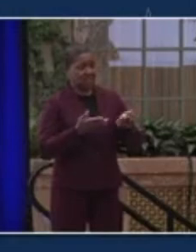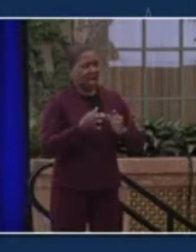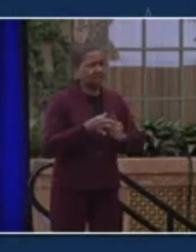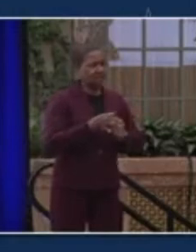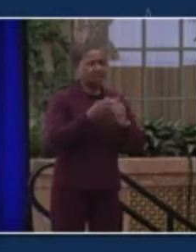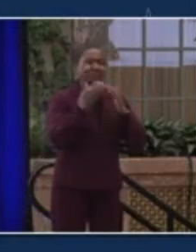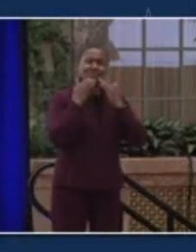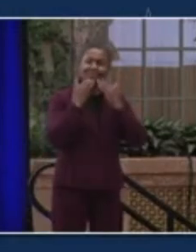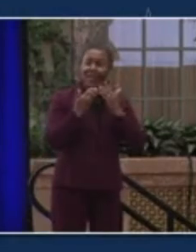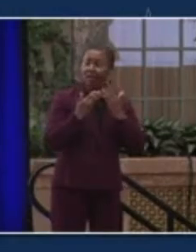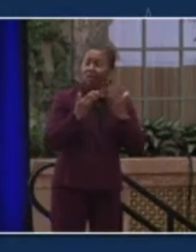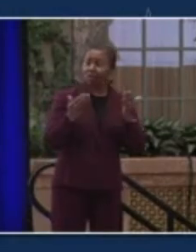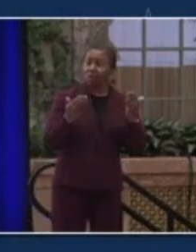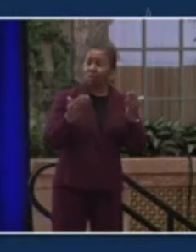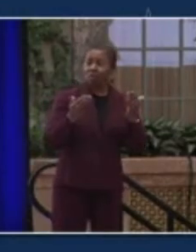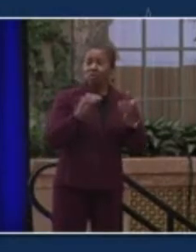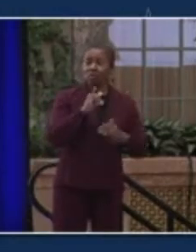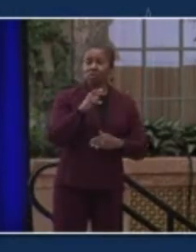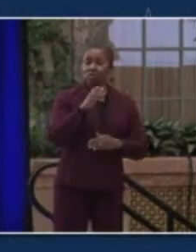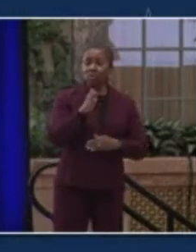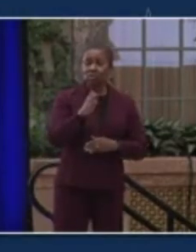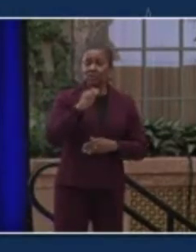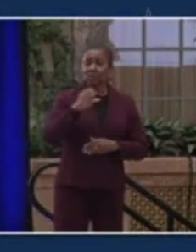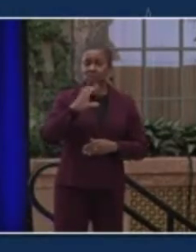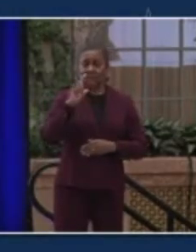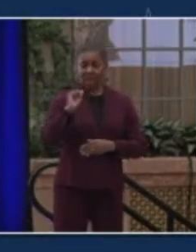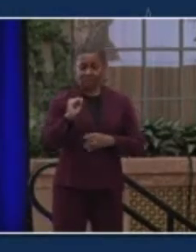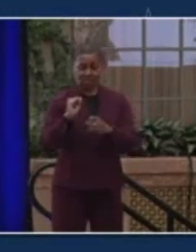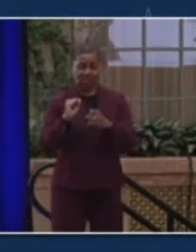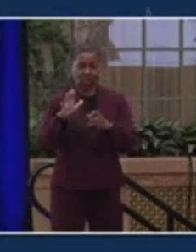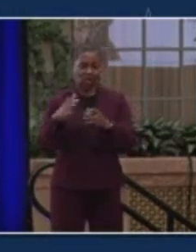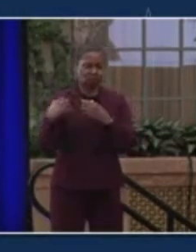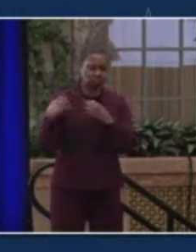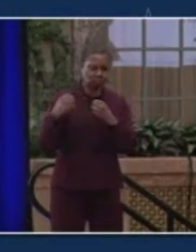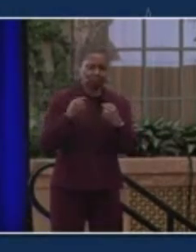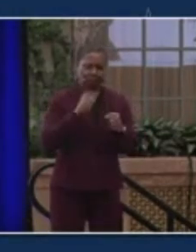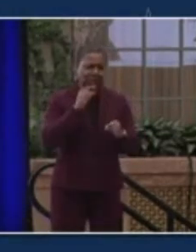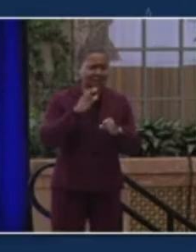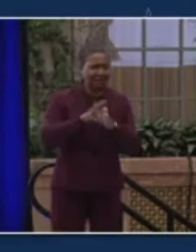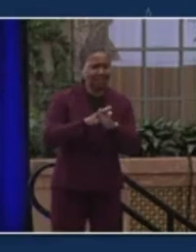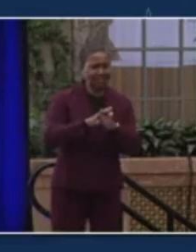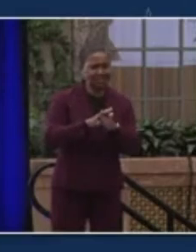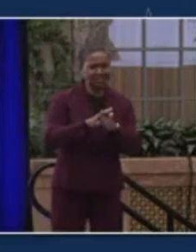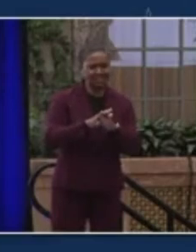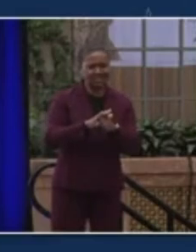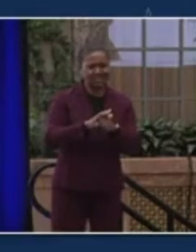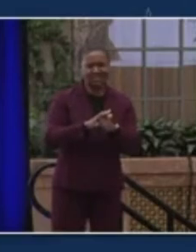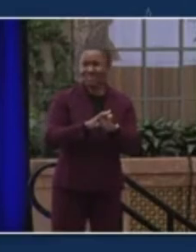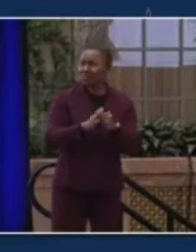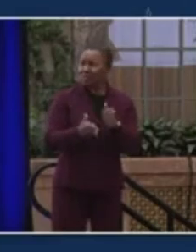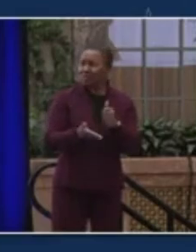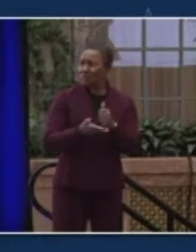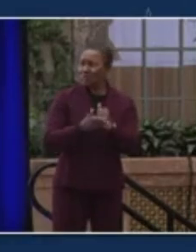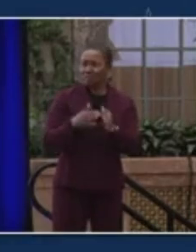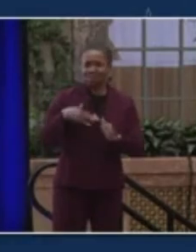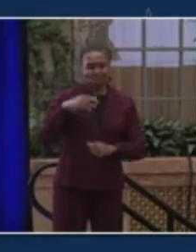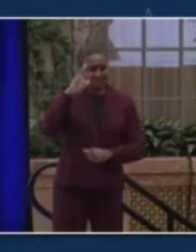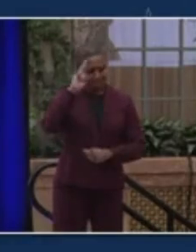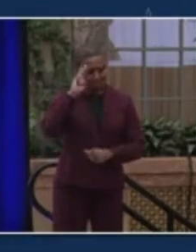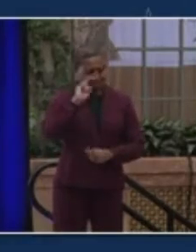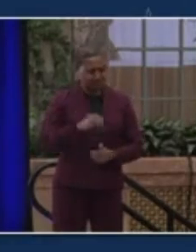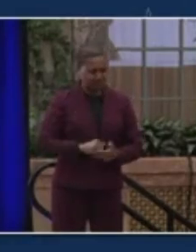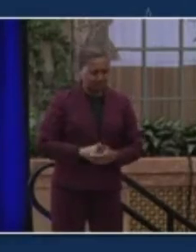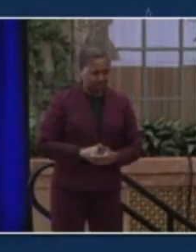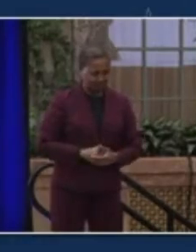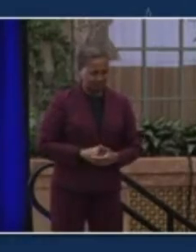special thank you to Josie Childs for her strong dedication to ensuring